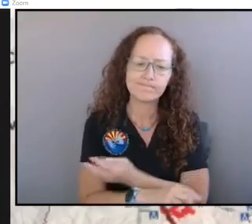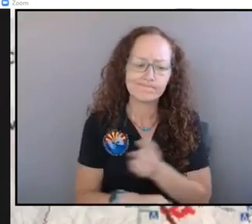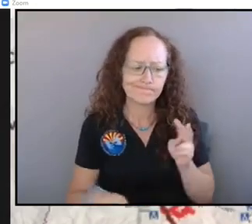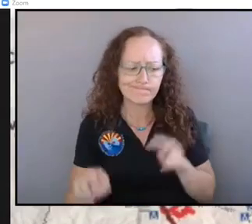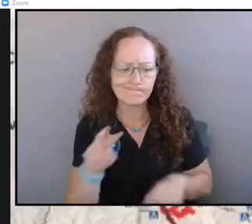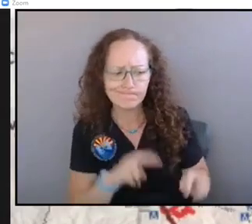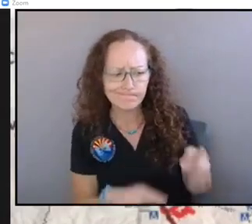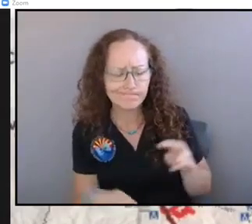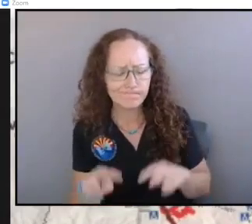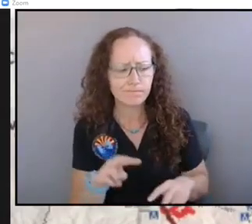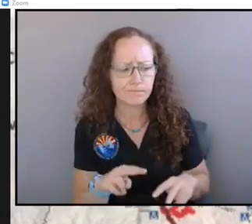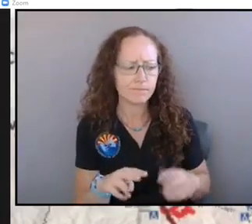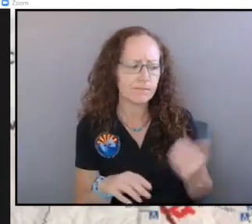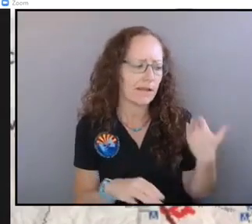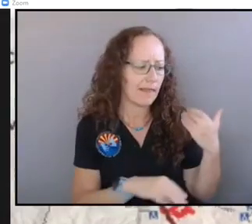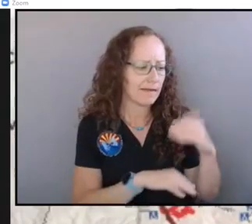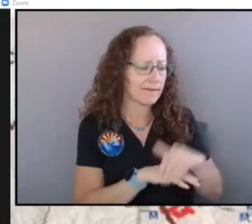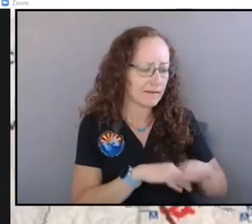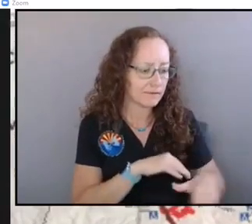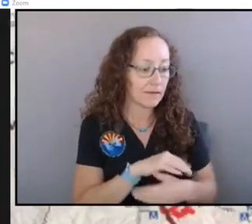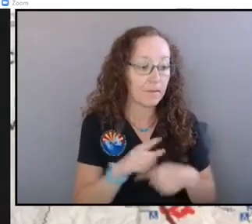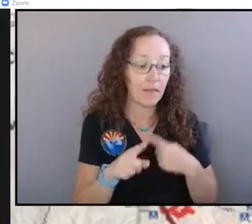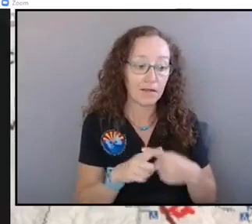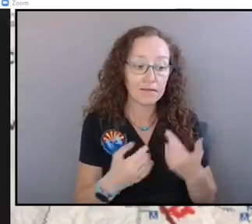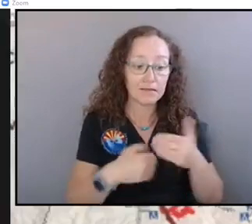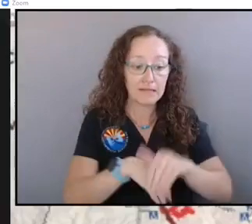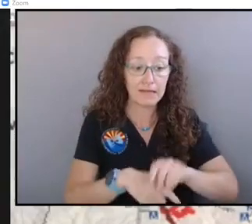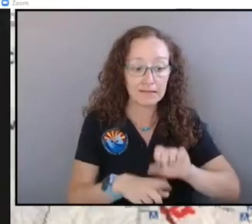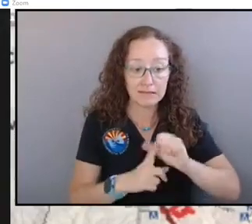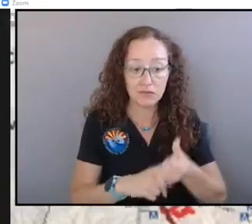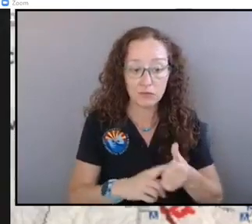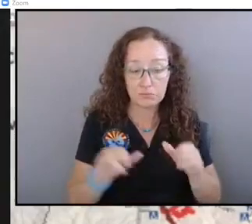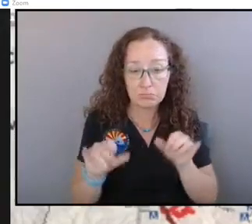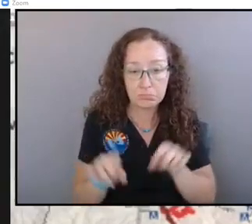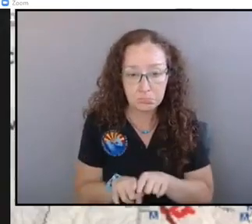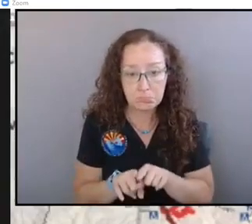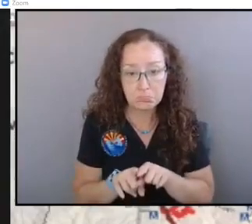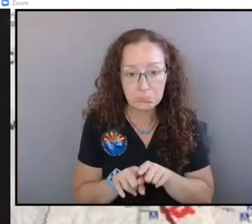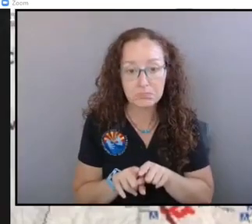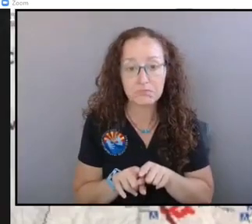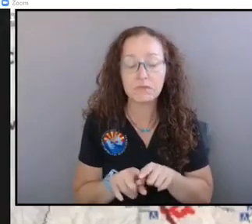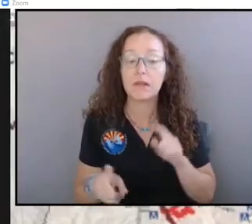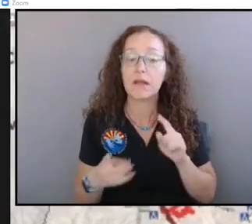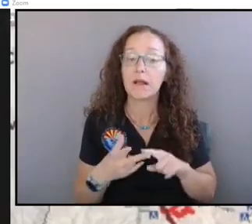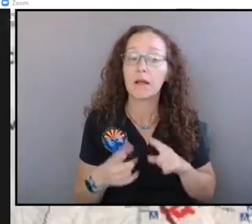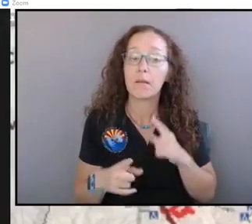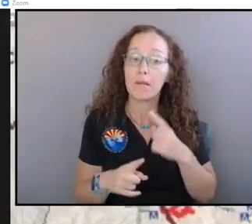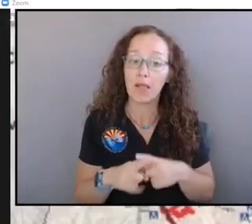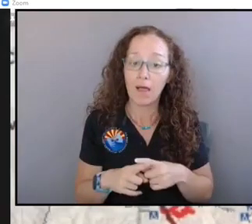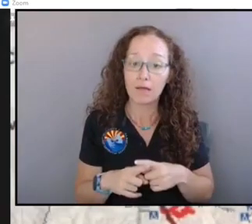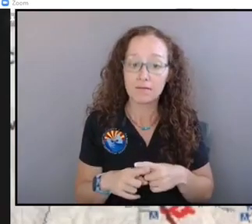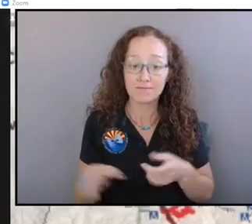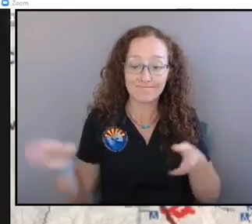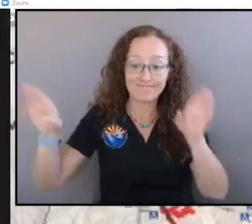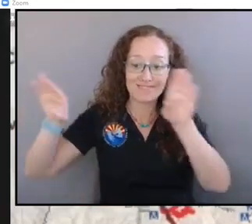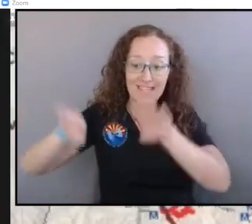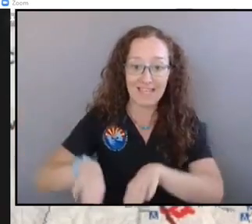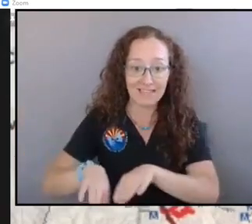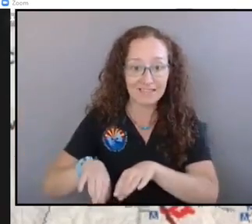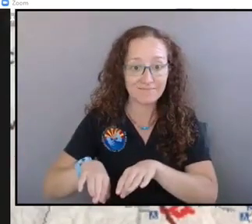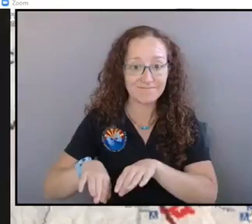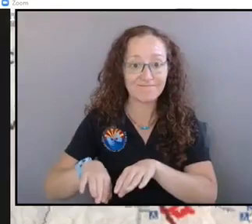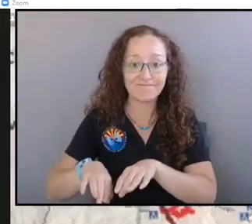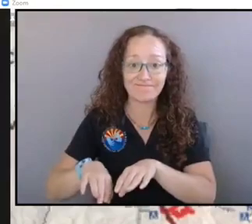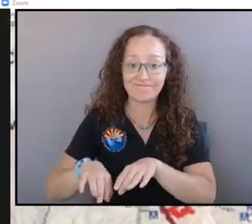fire did last night and having similar conditions tonight, and also the fact that the canyon is the egress